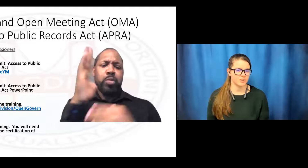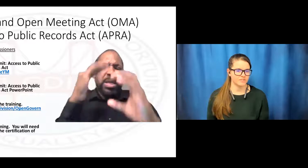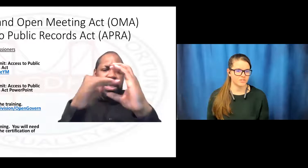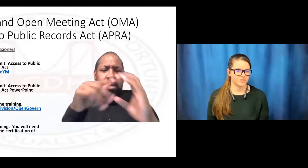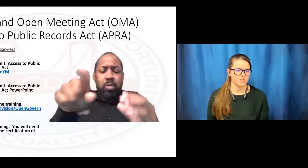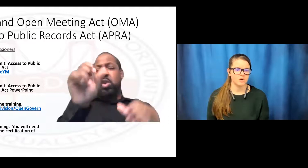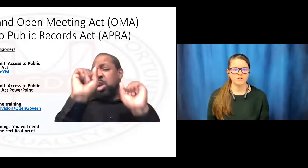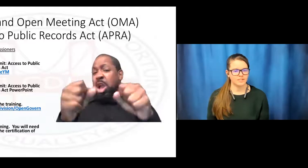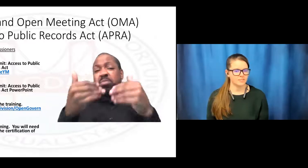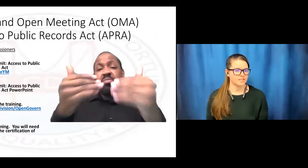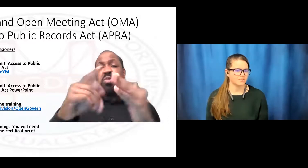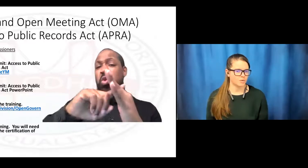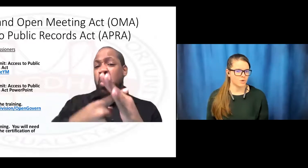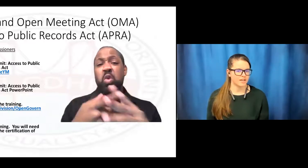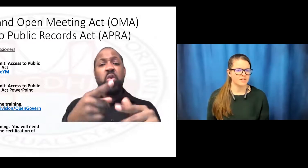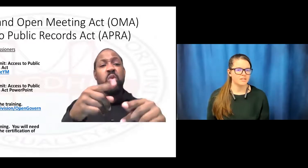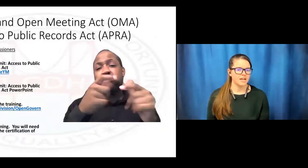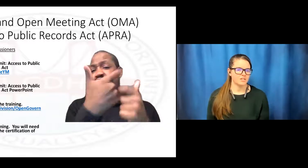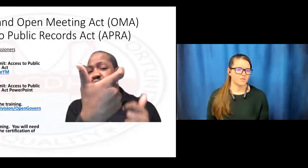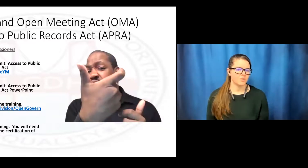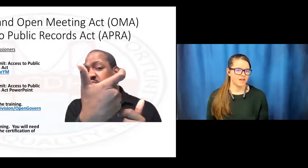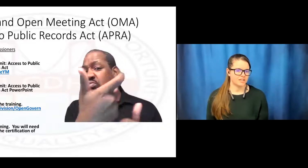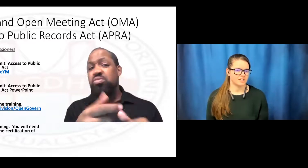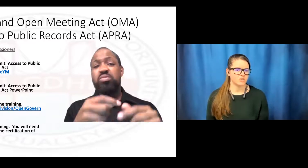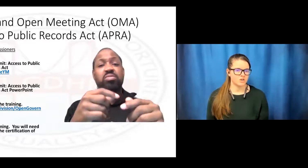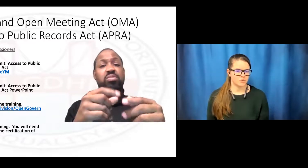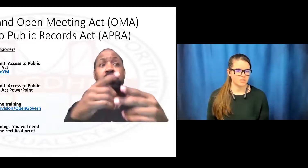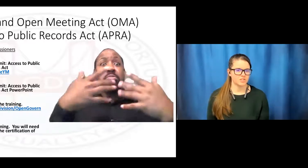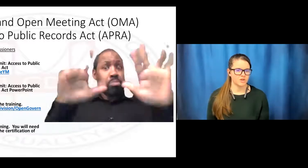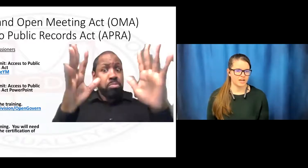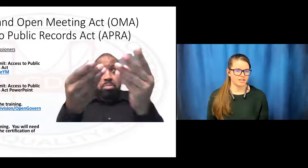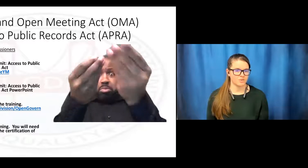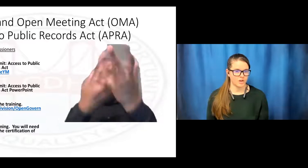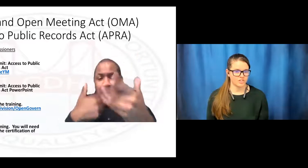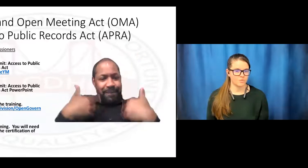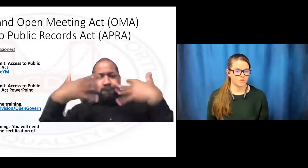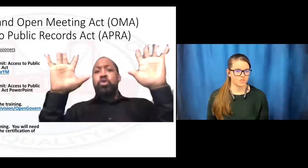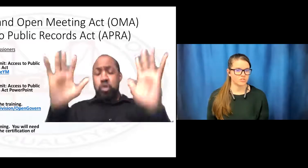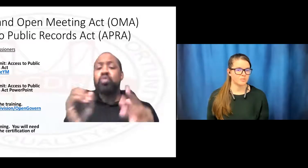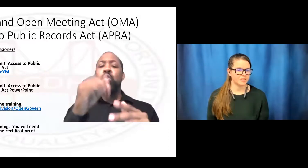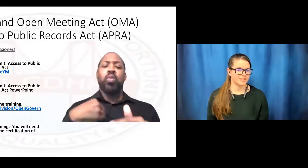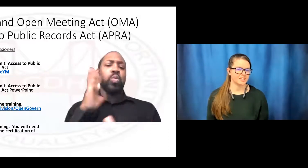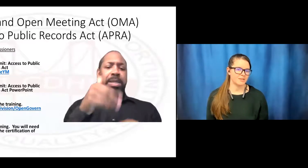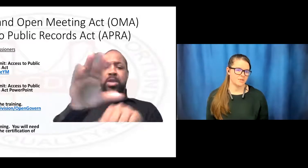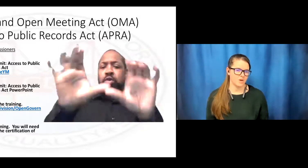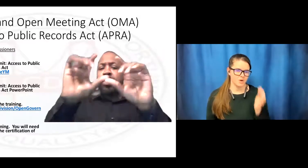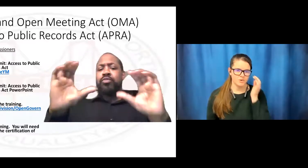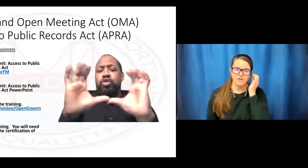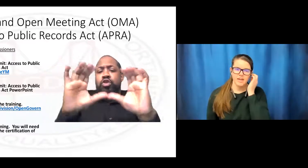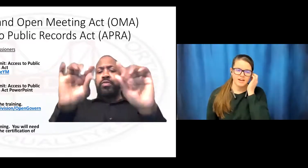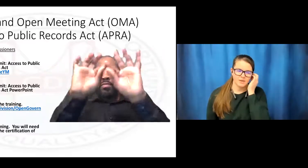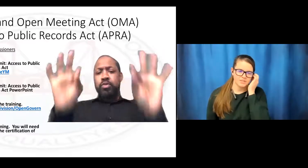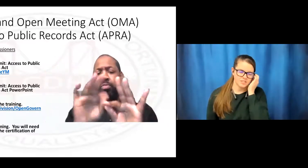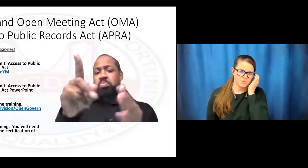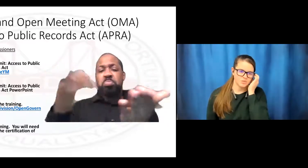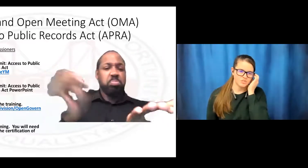to you after, or at least by tomorrow morning, and you can go ahead and get started with these trainings, watch them. Once you've completed, let me know,